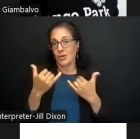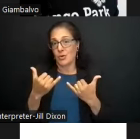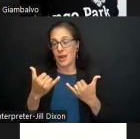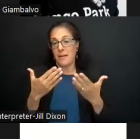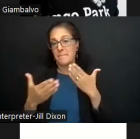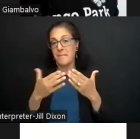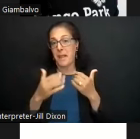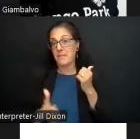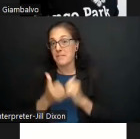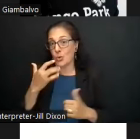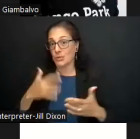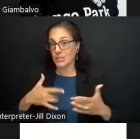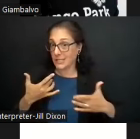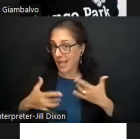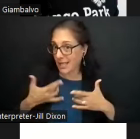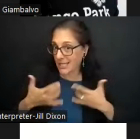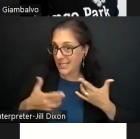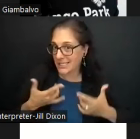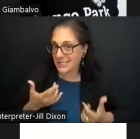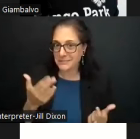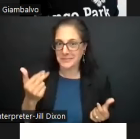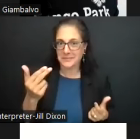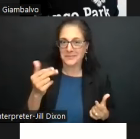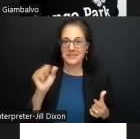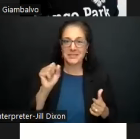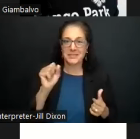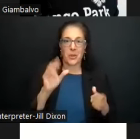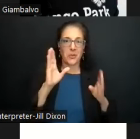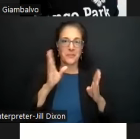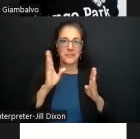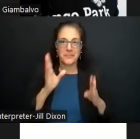most exciting. So stay tuned.